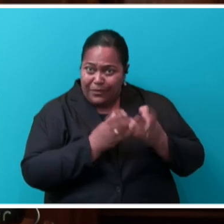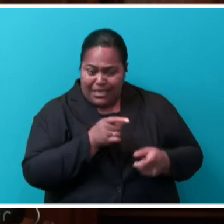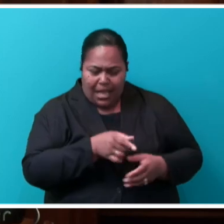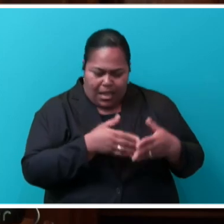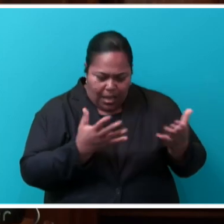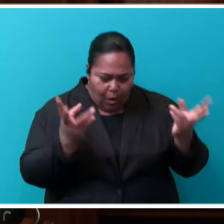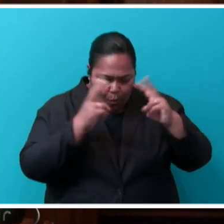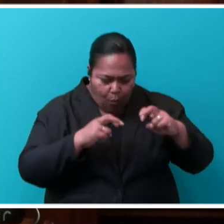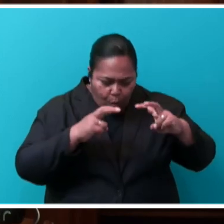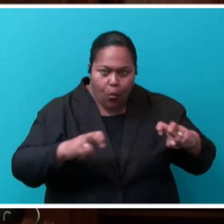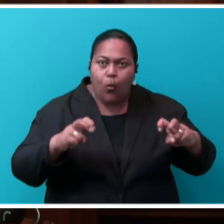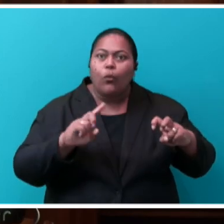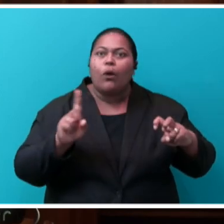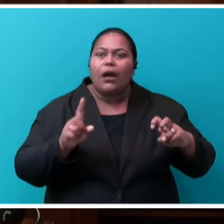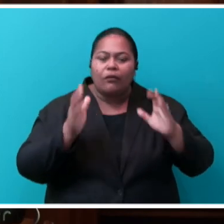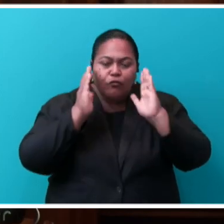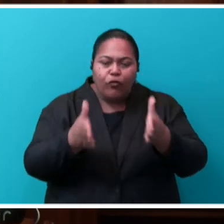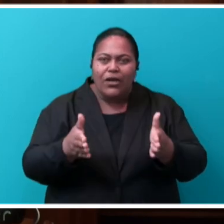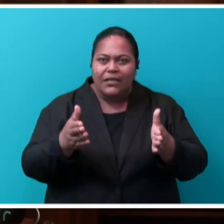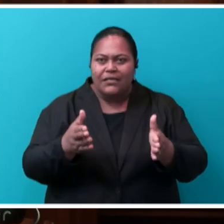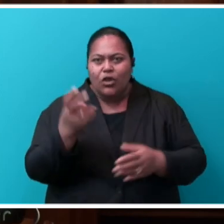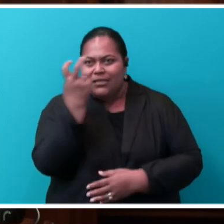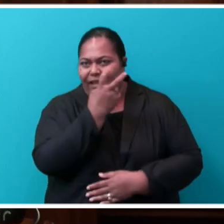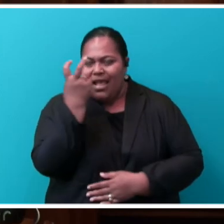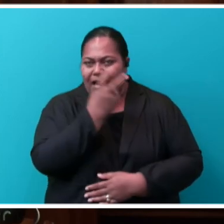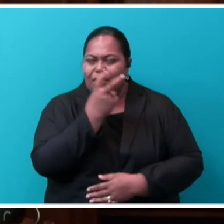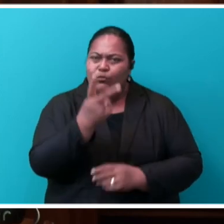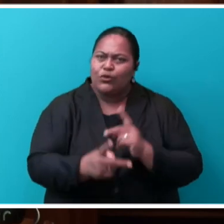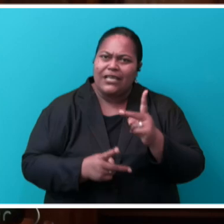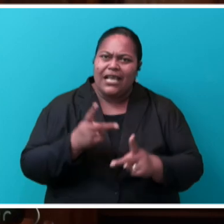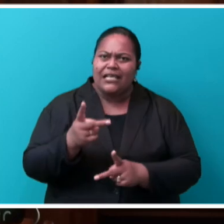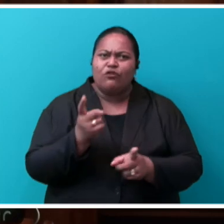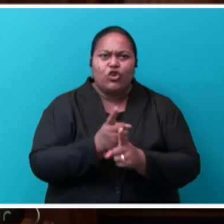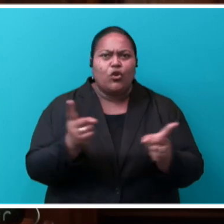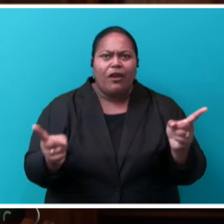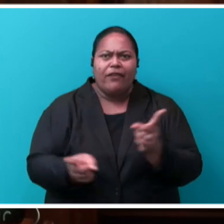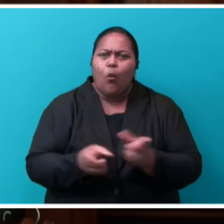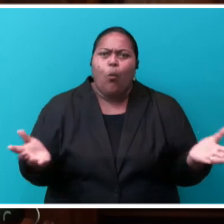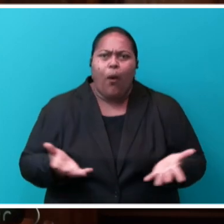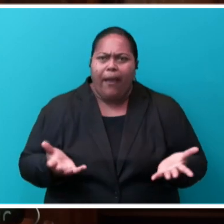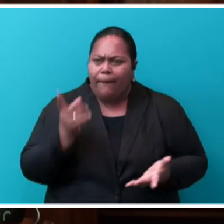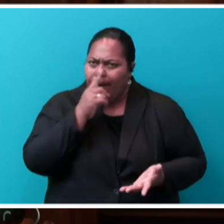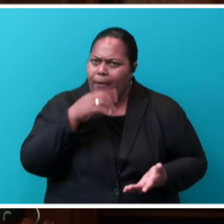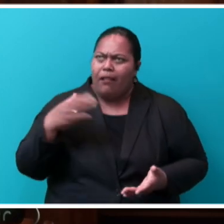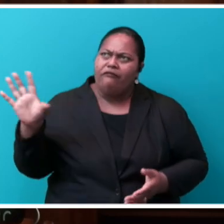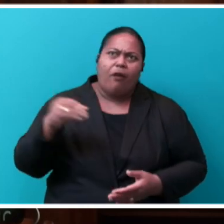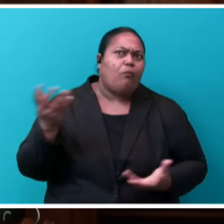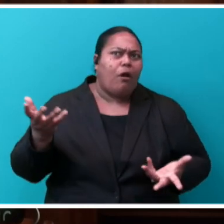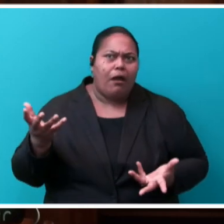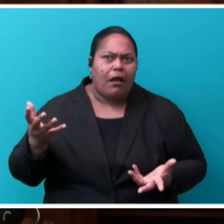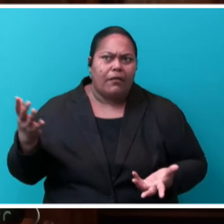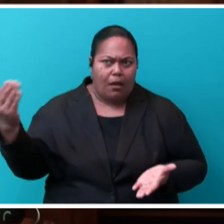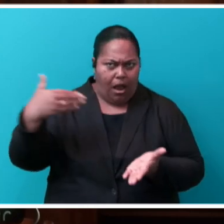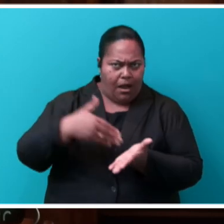explicitly focus on surveillance process for geographical locations of prohibited immigrants. It also